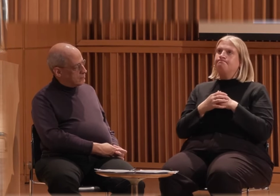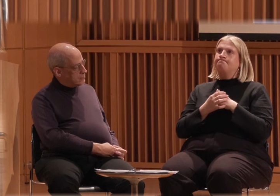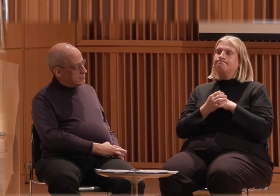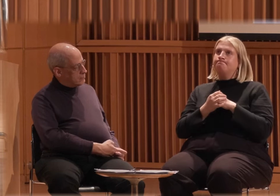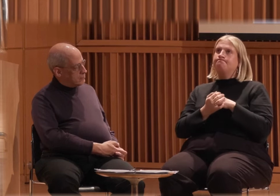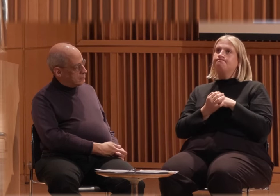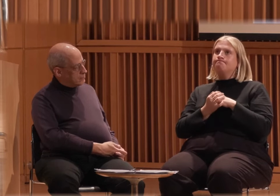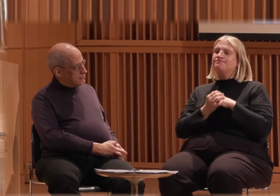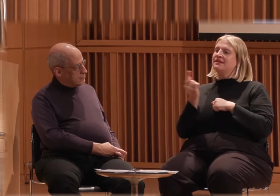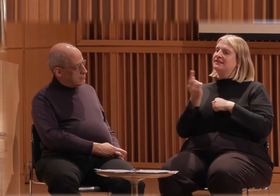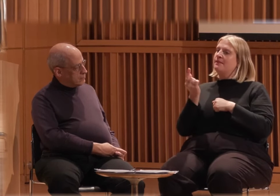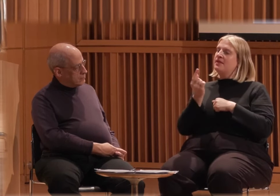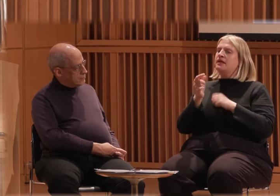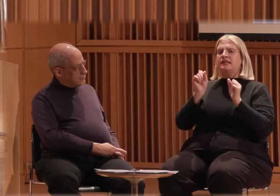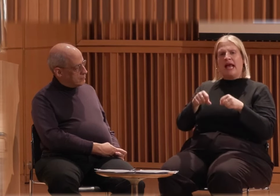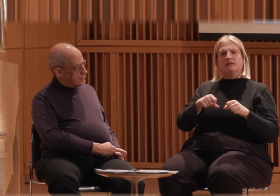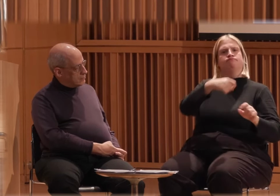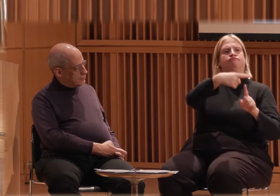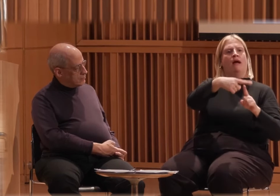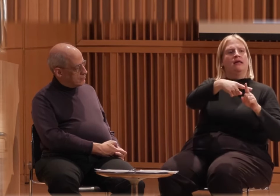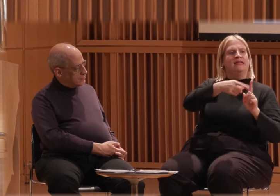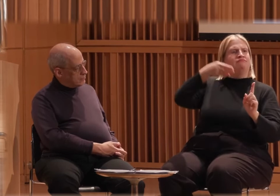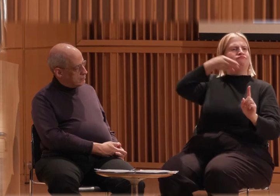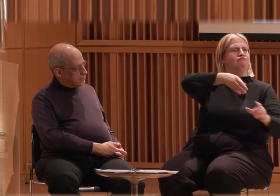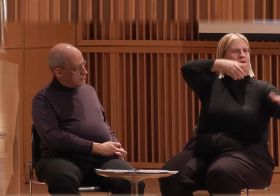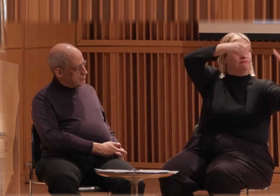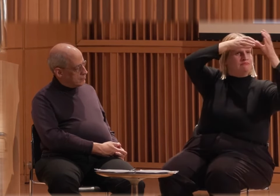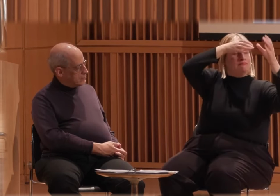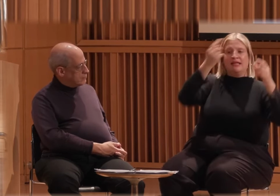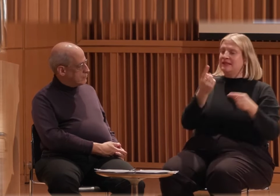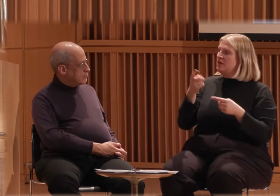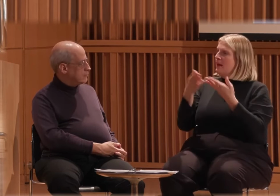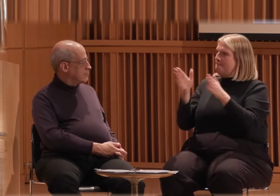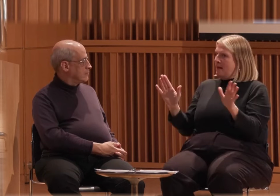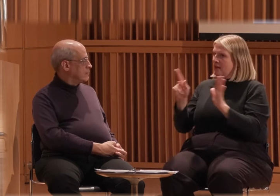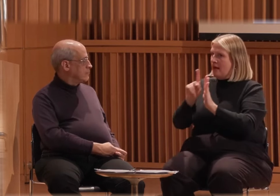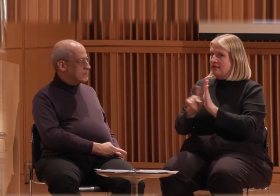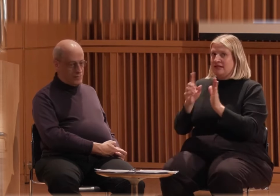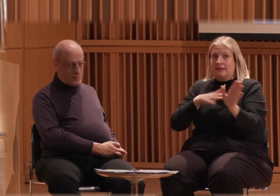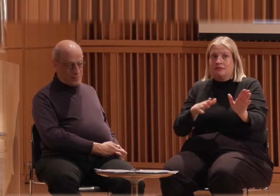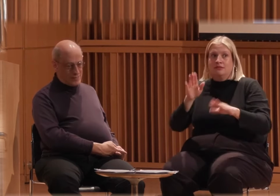there's something to expertise, and there's something to public health. Okay, 1 minute.